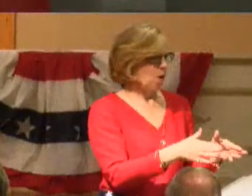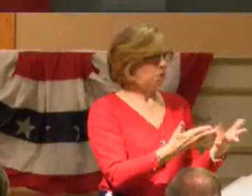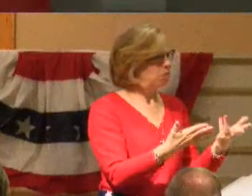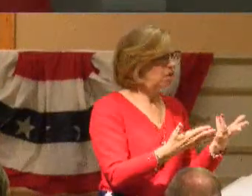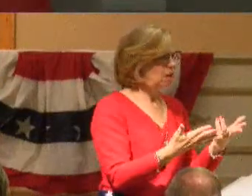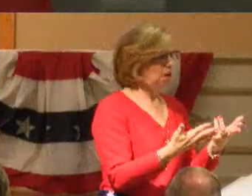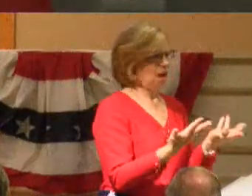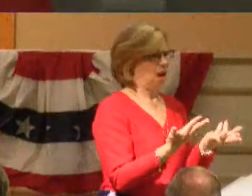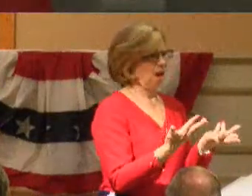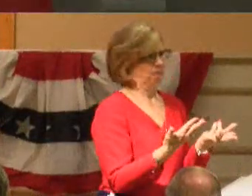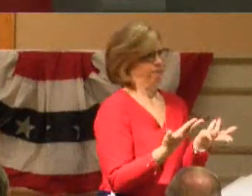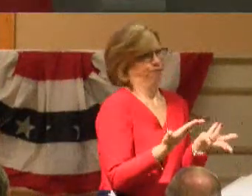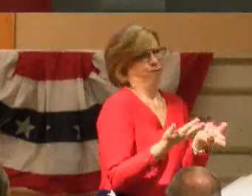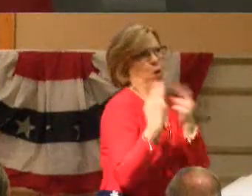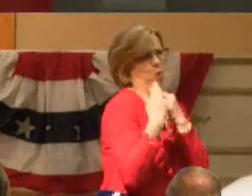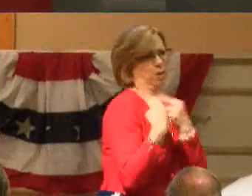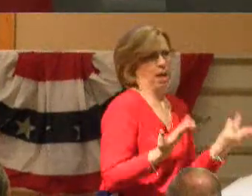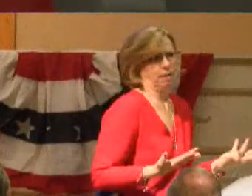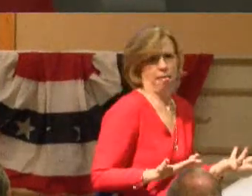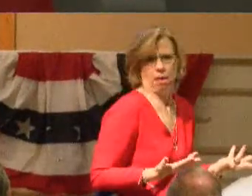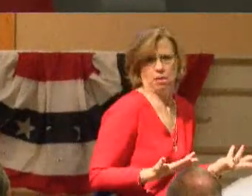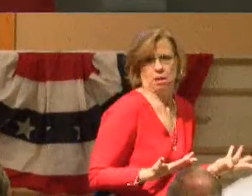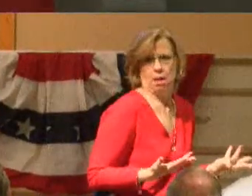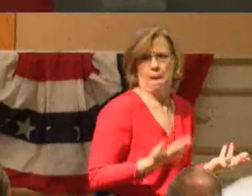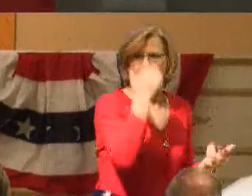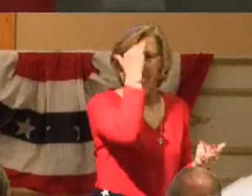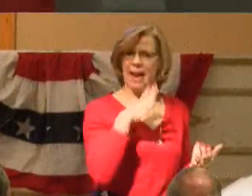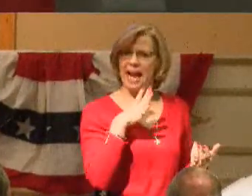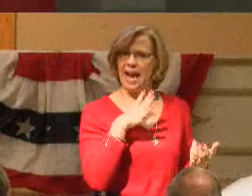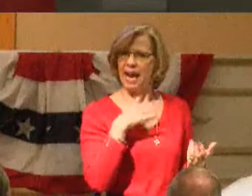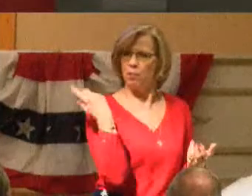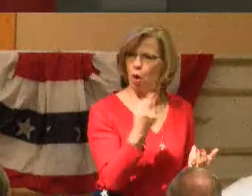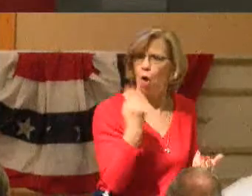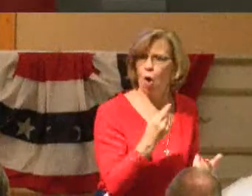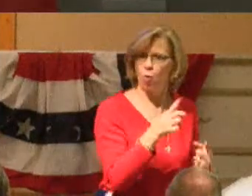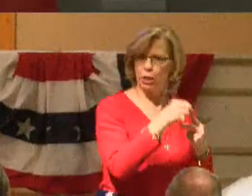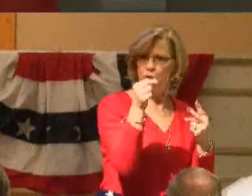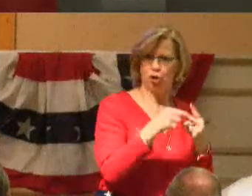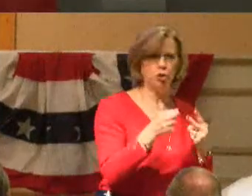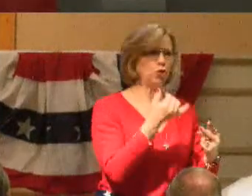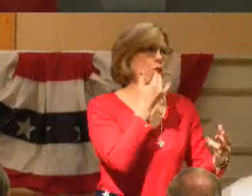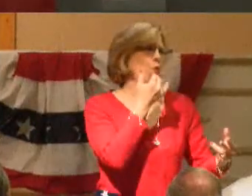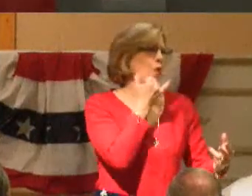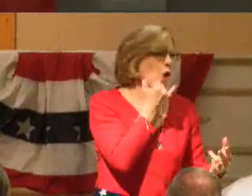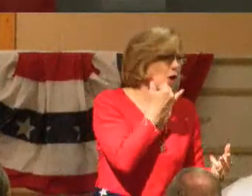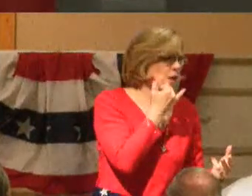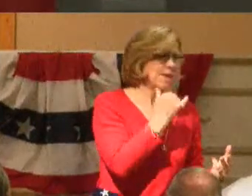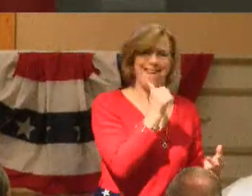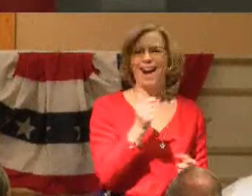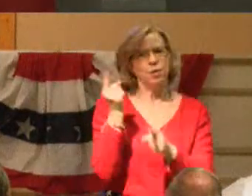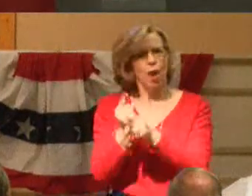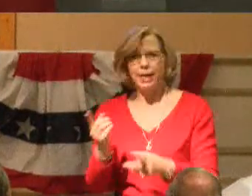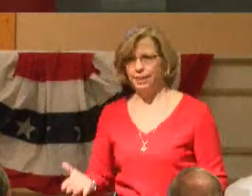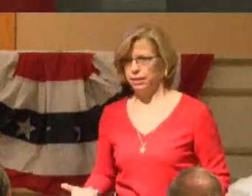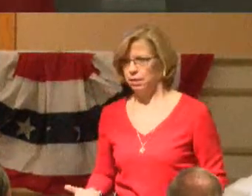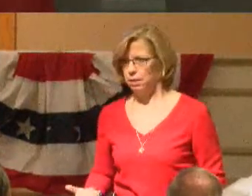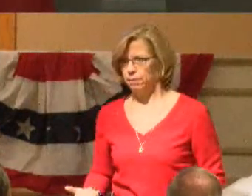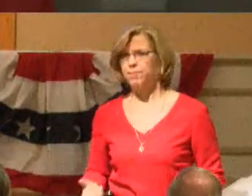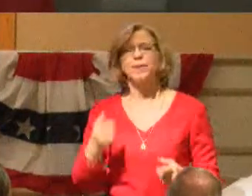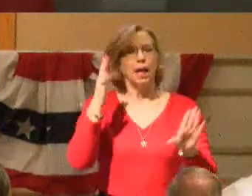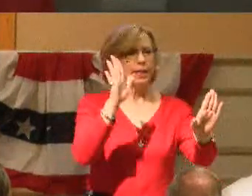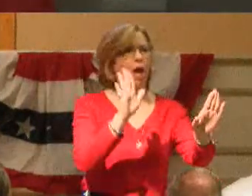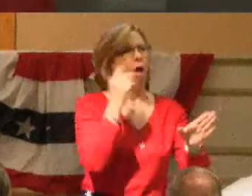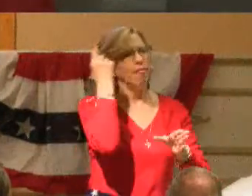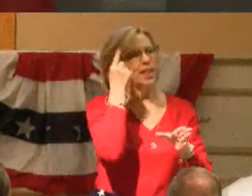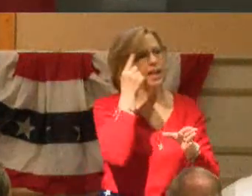do? Man will always choose what is wrong, not what is right. Think for a moment back in the